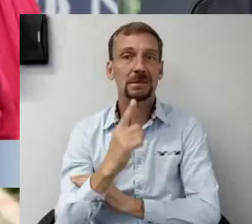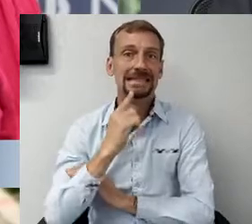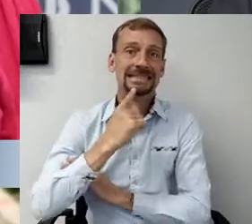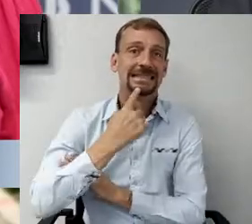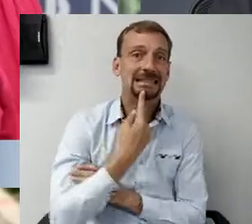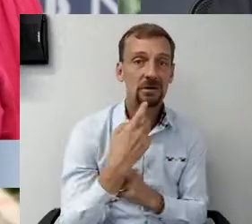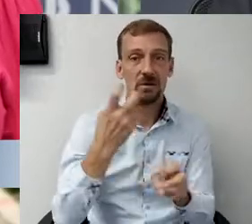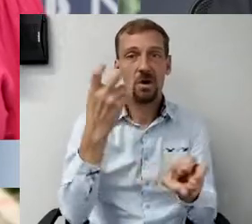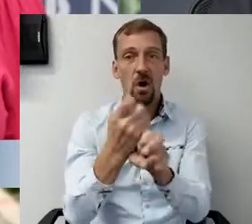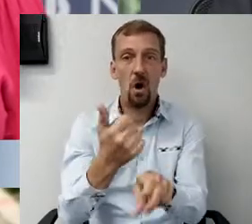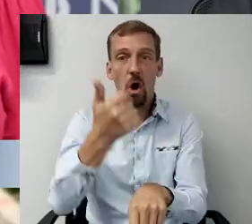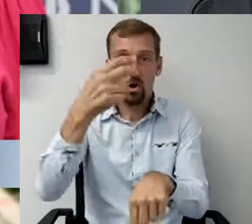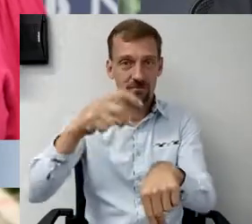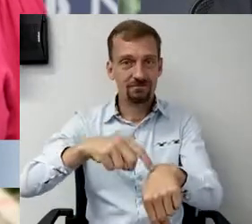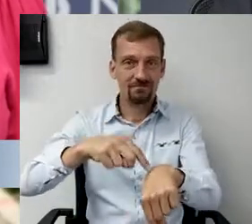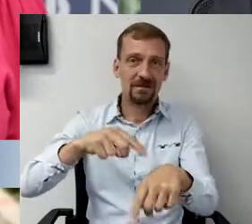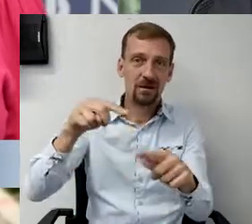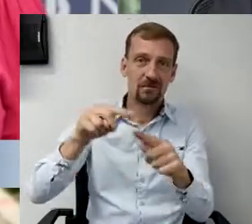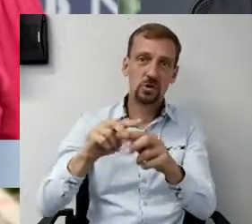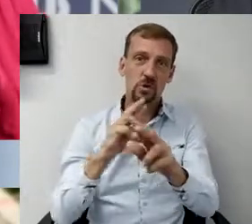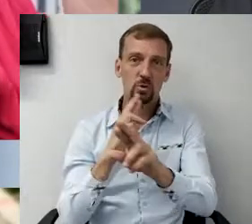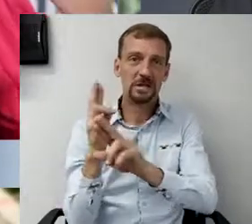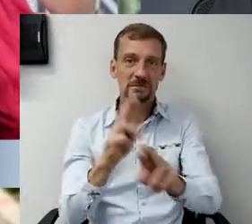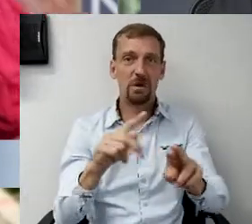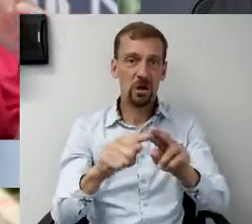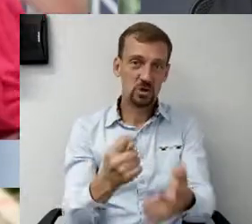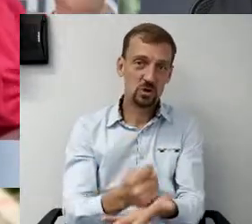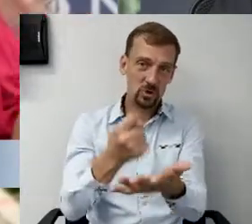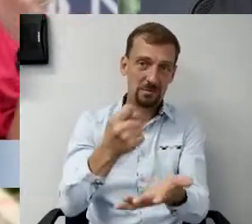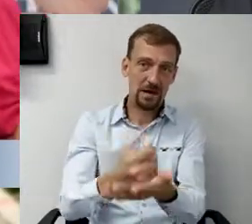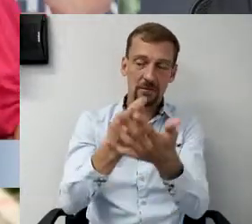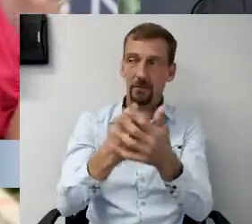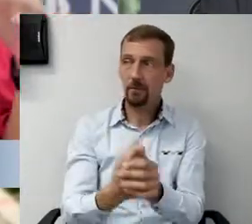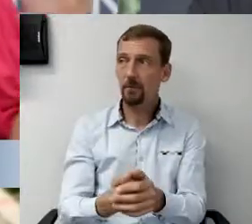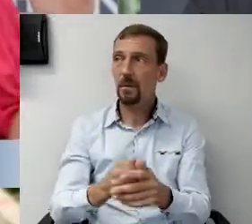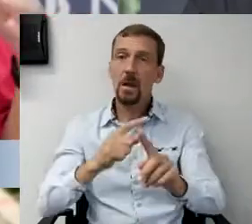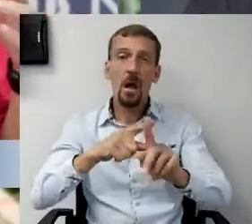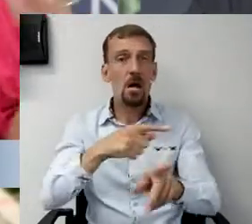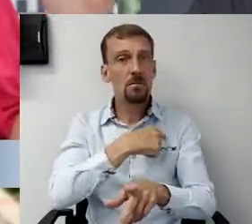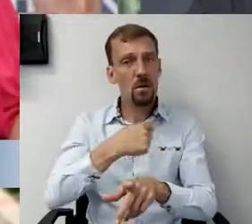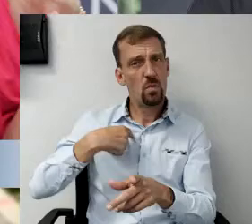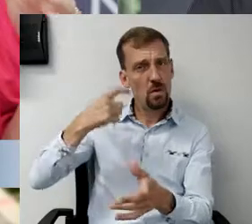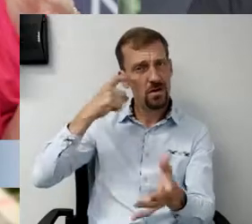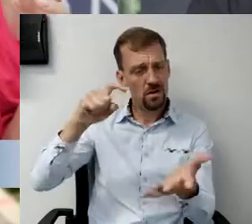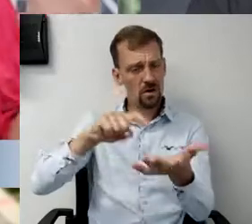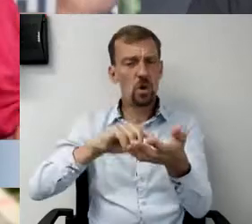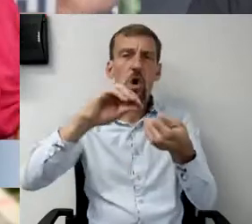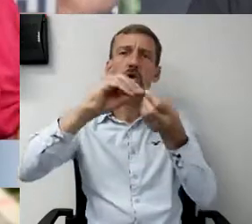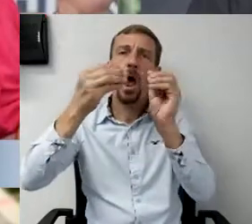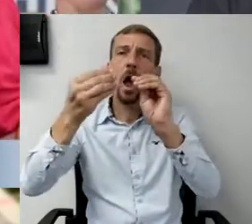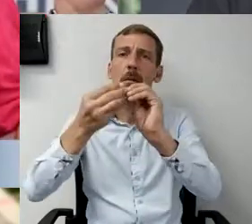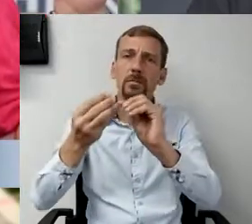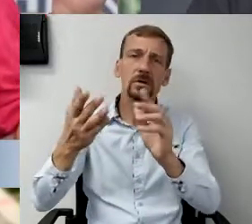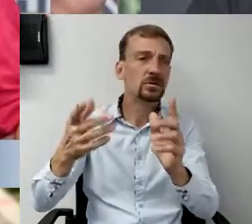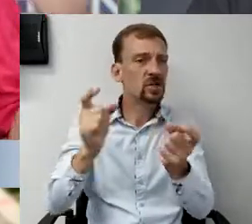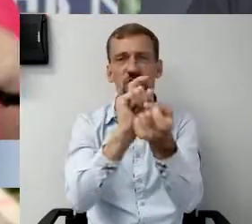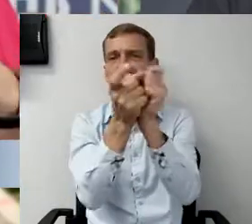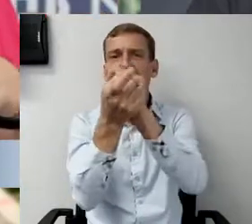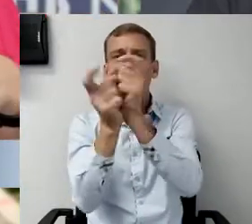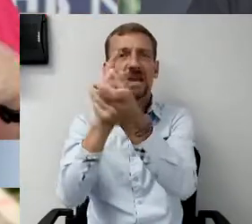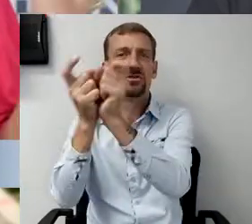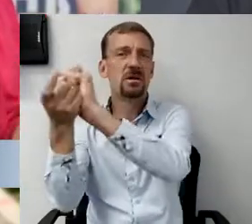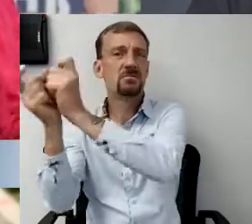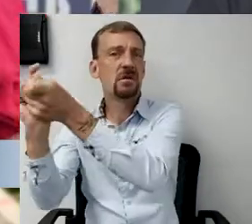a more difficult time responding. Right. So the numbers, it feels like the reports and the numbers are constantly changing. If